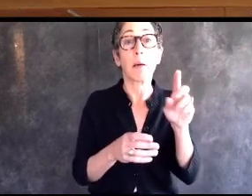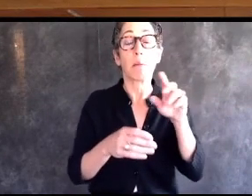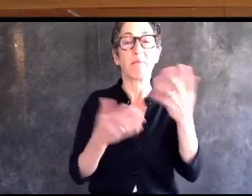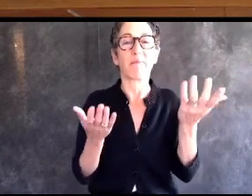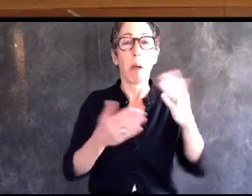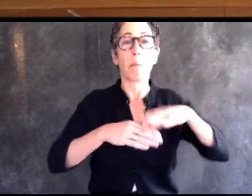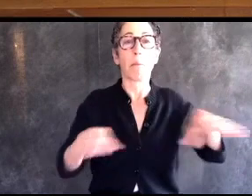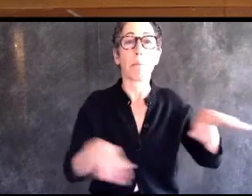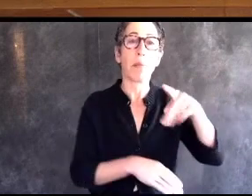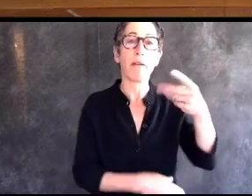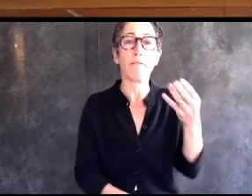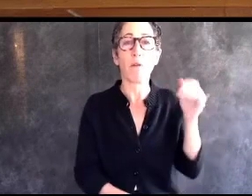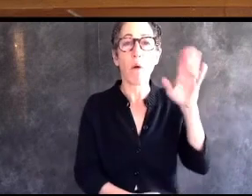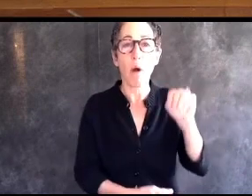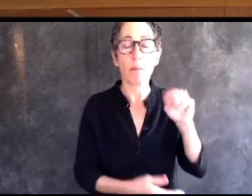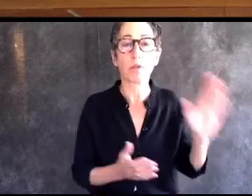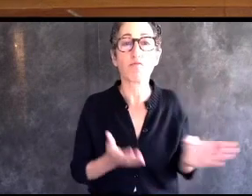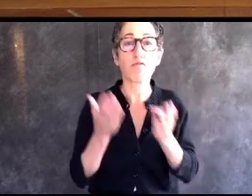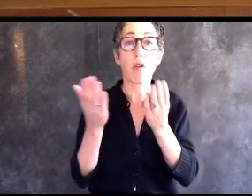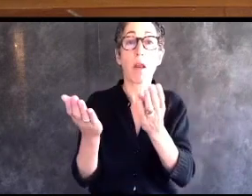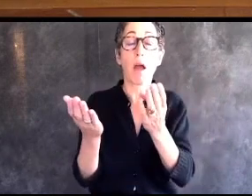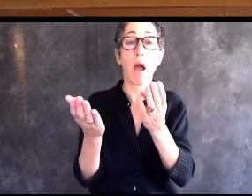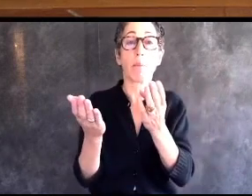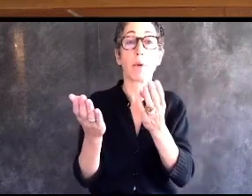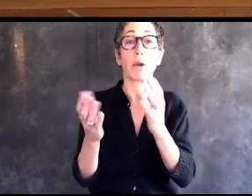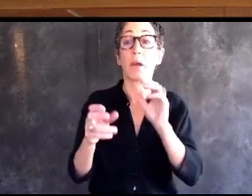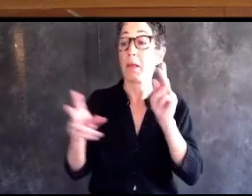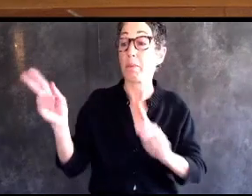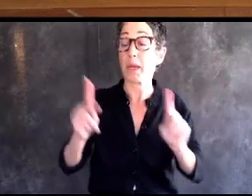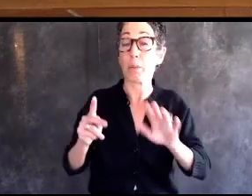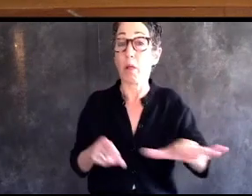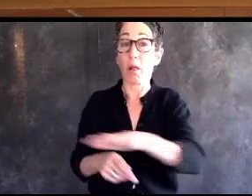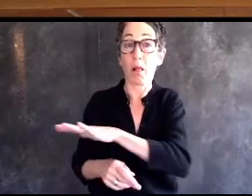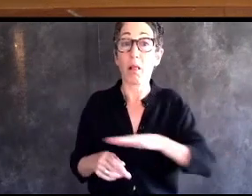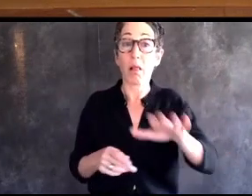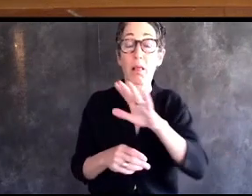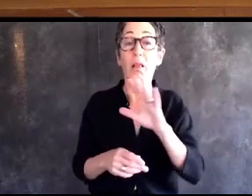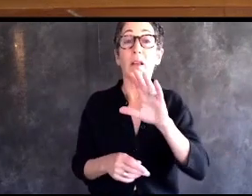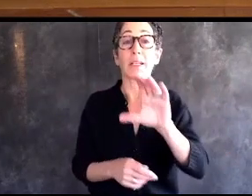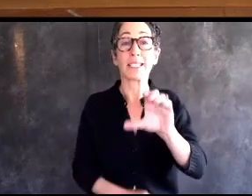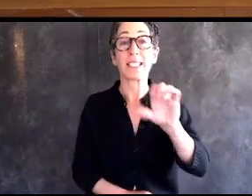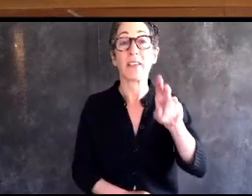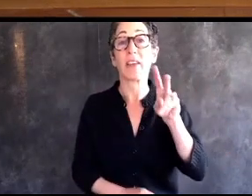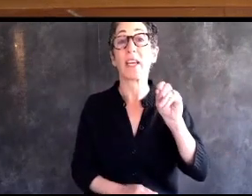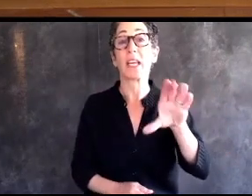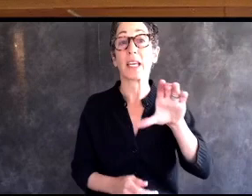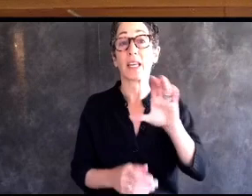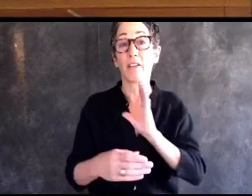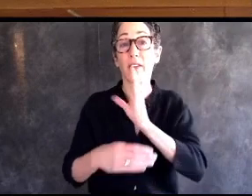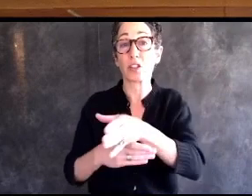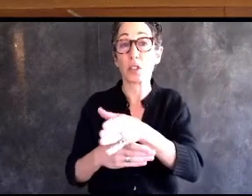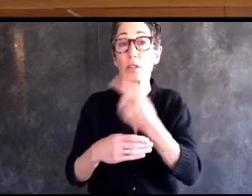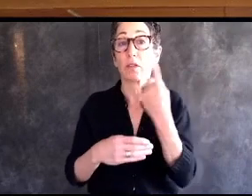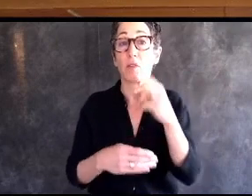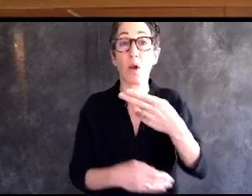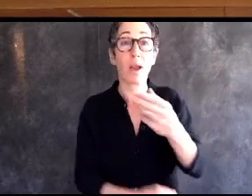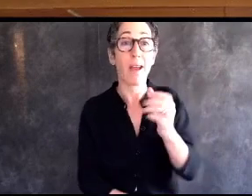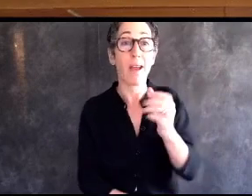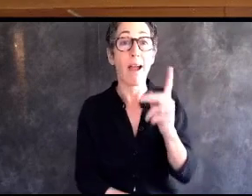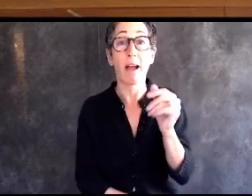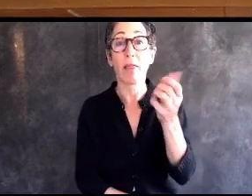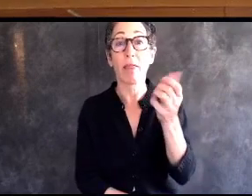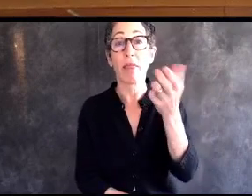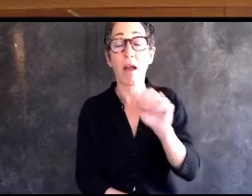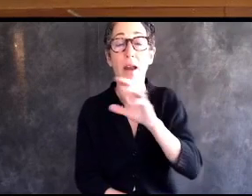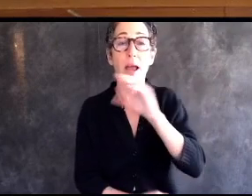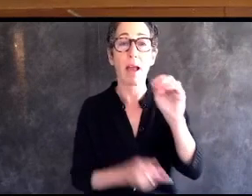civic innovation into the public sector through initiatives like the Presidential Hackathon and Ideathon. Other accomplishments include